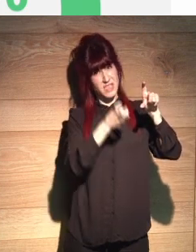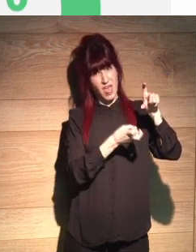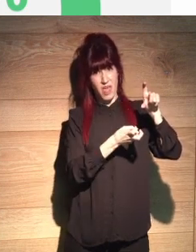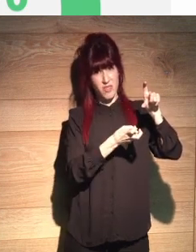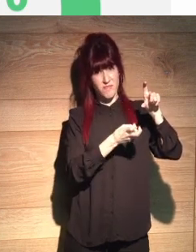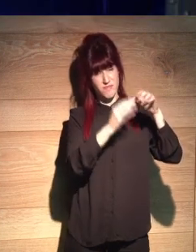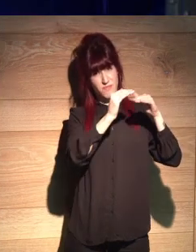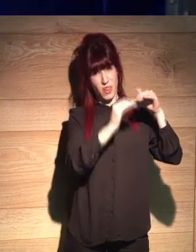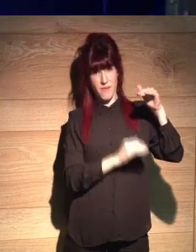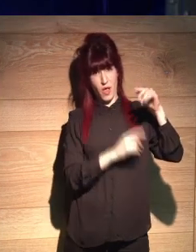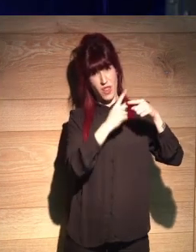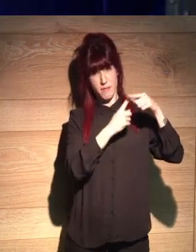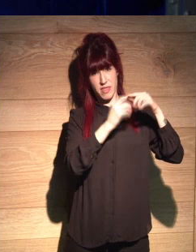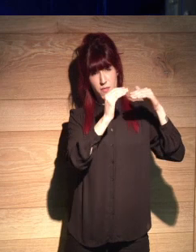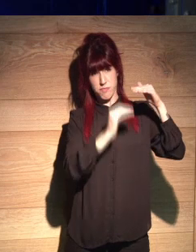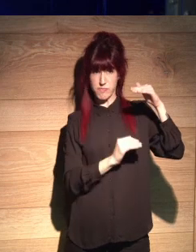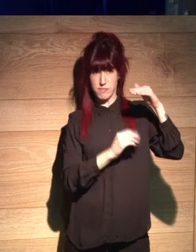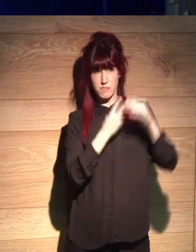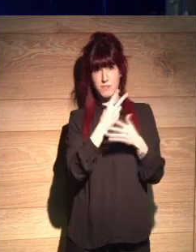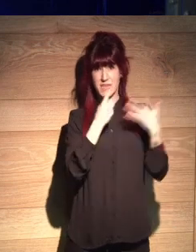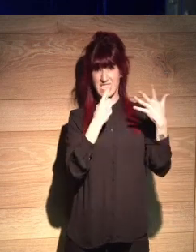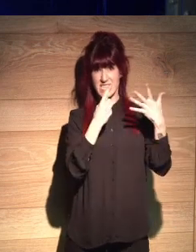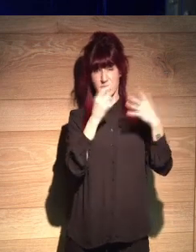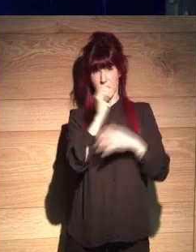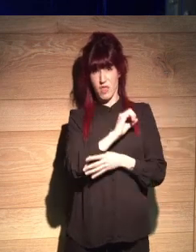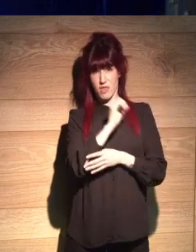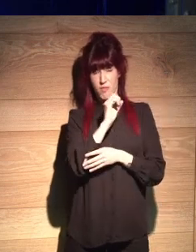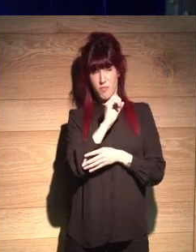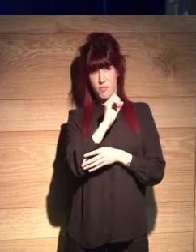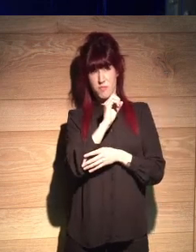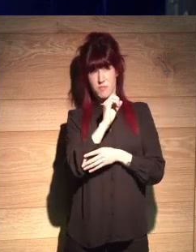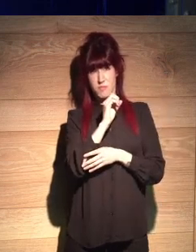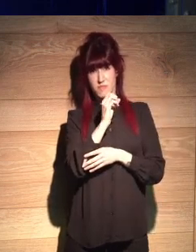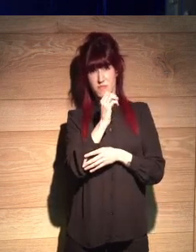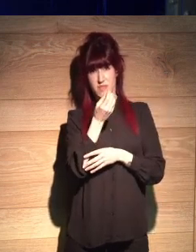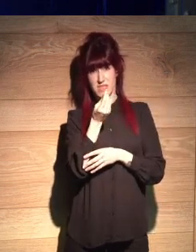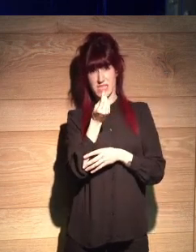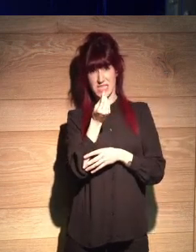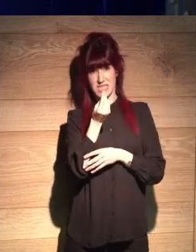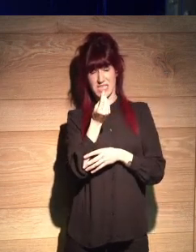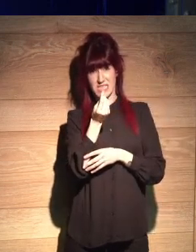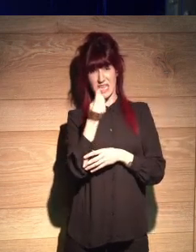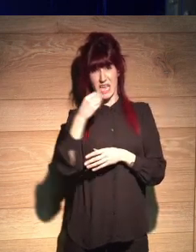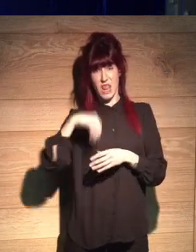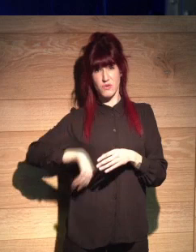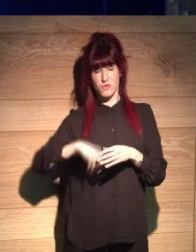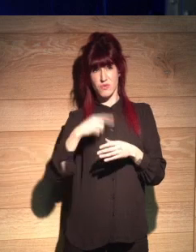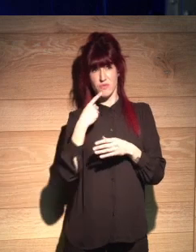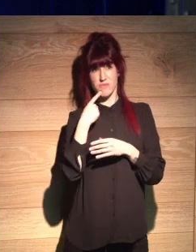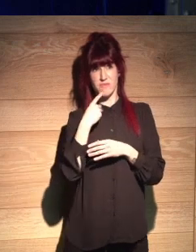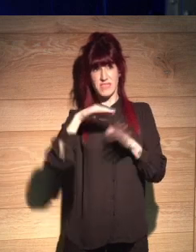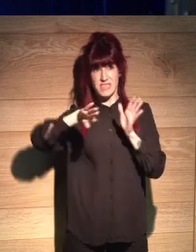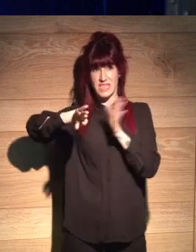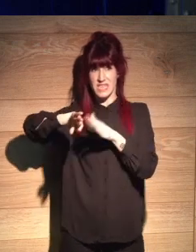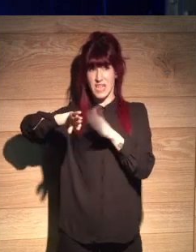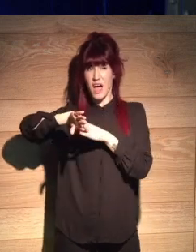have a 26% average innovation revenue. But you can see on the right hand are companies with